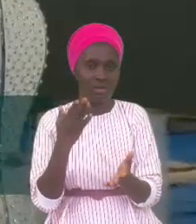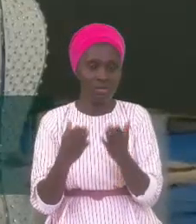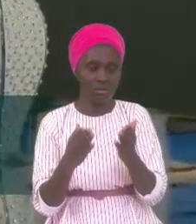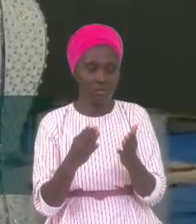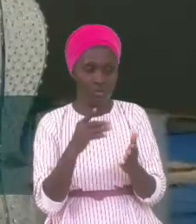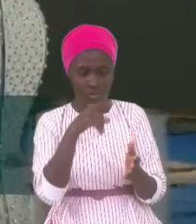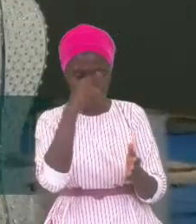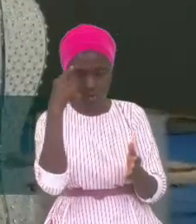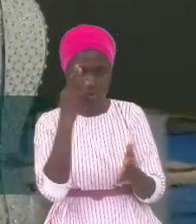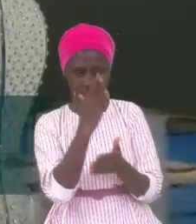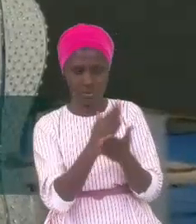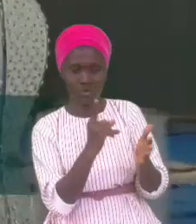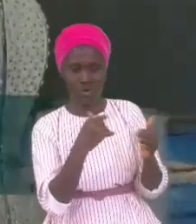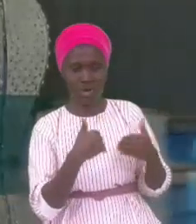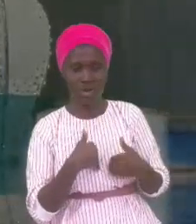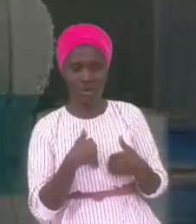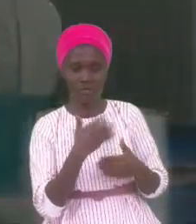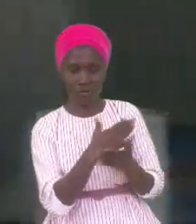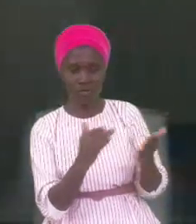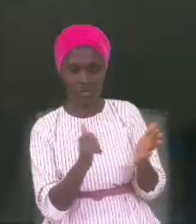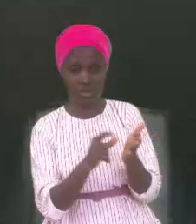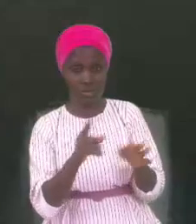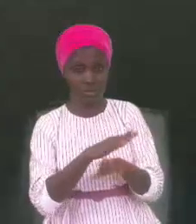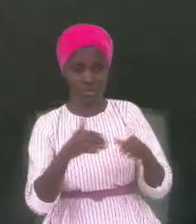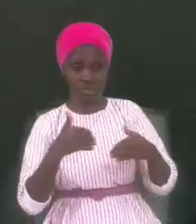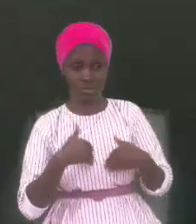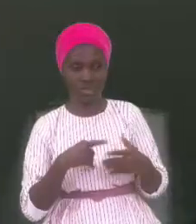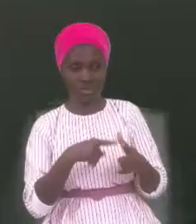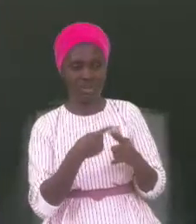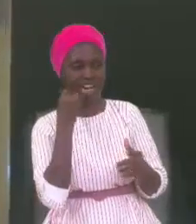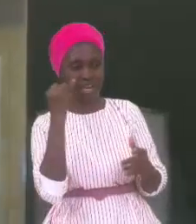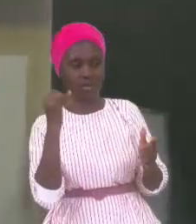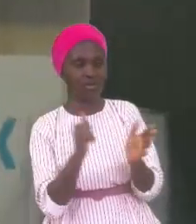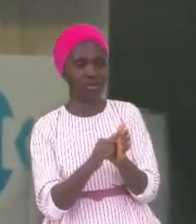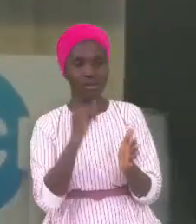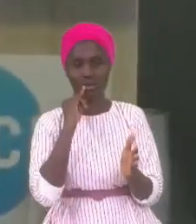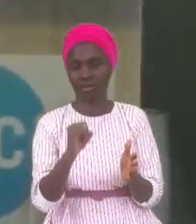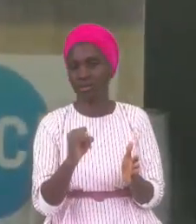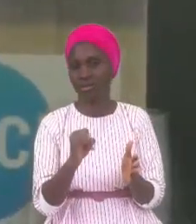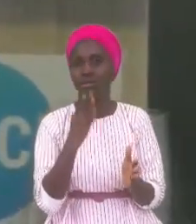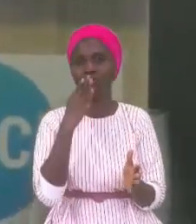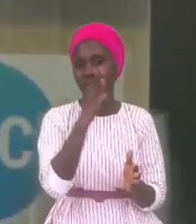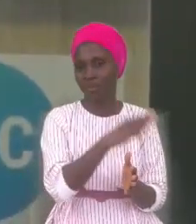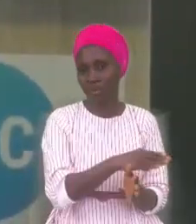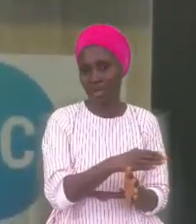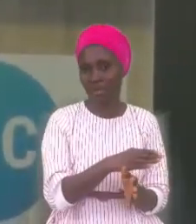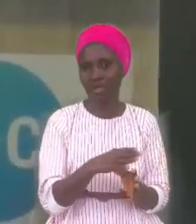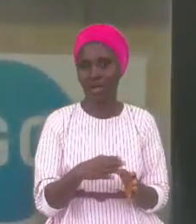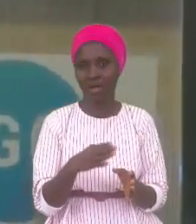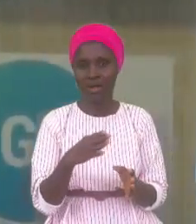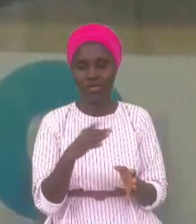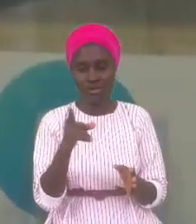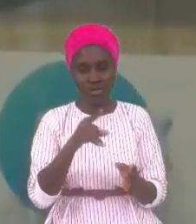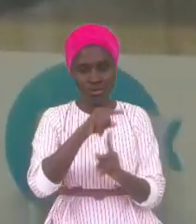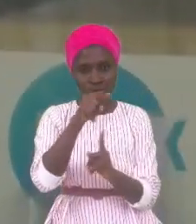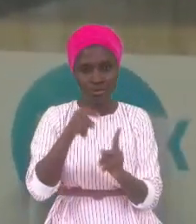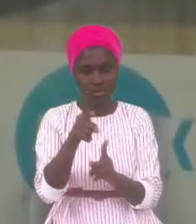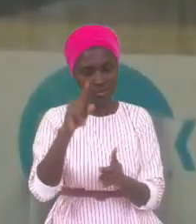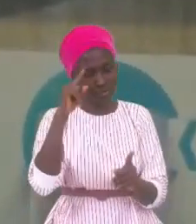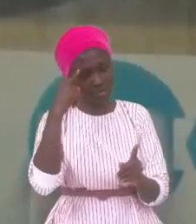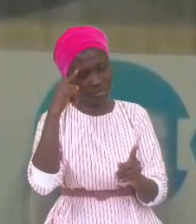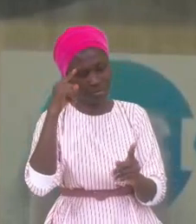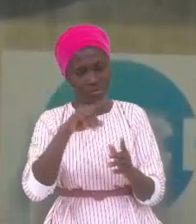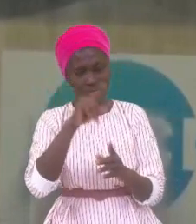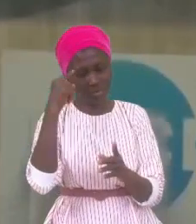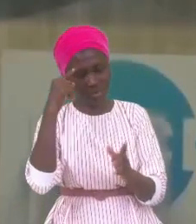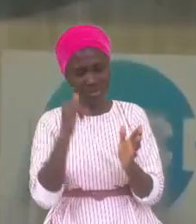is evil. He's riding that car. I want to see her. What has he done more than I have done that is riding a car? And every time you